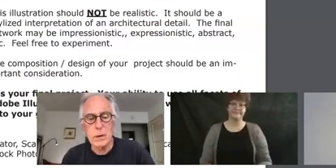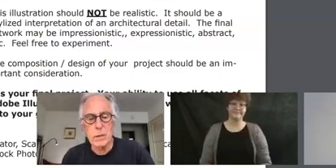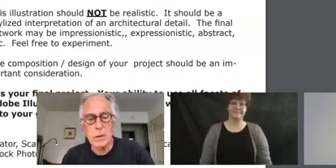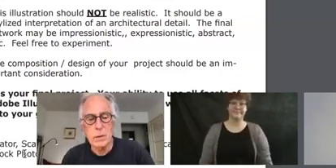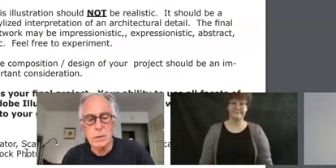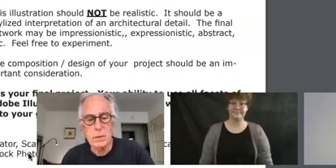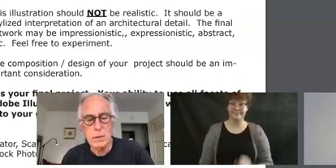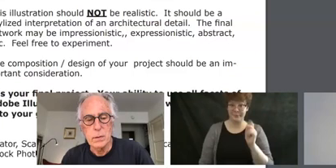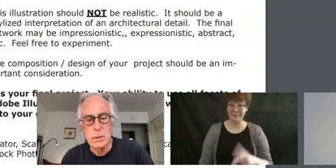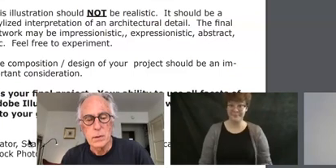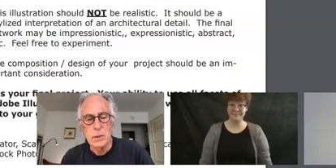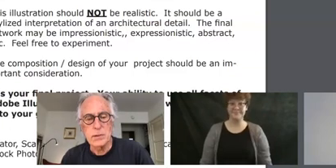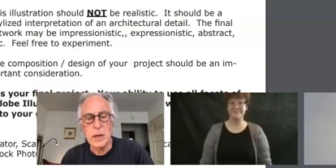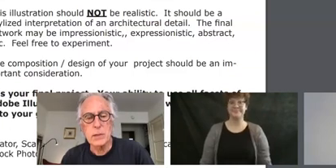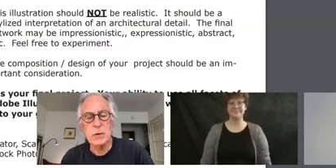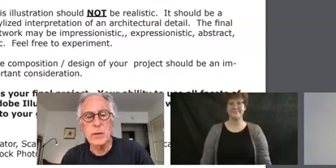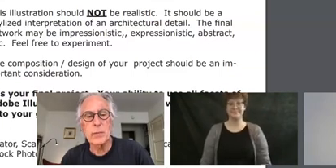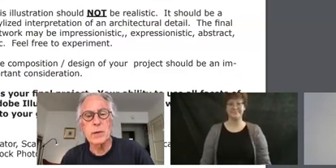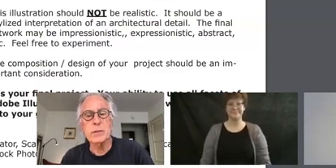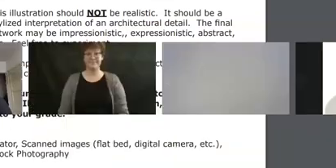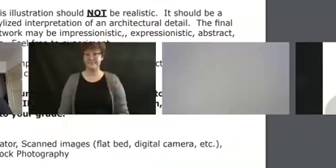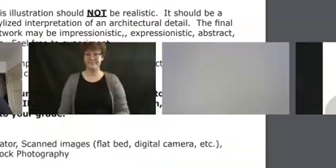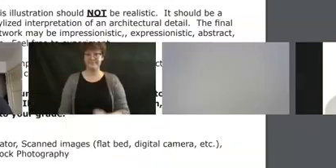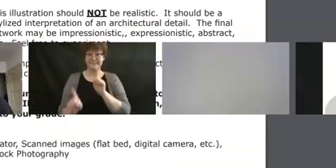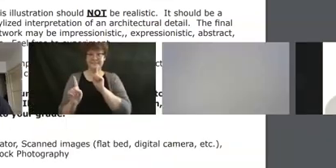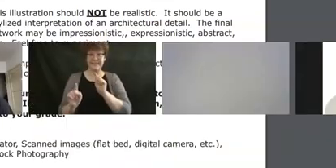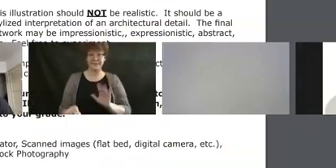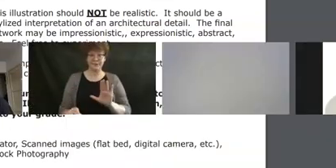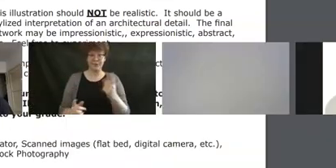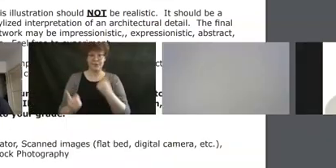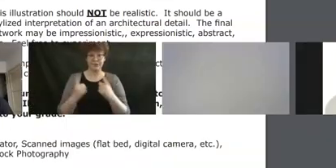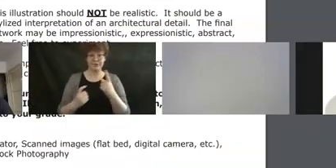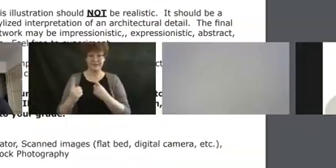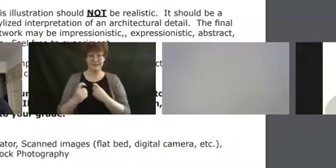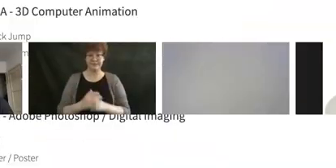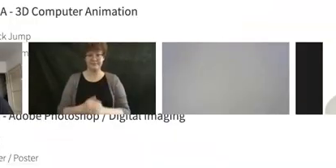Okie doke. Does that answer everybody's questions?